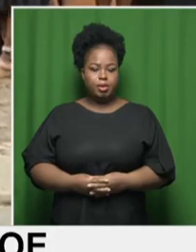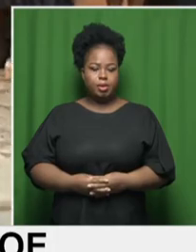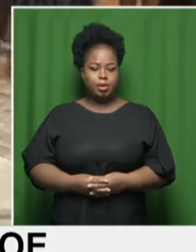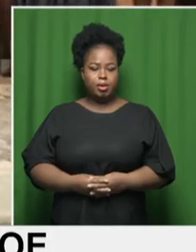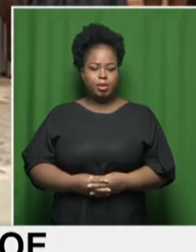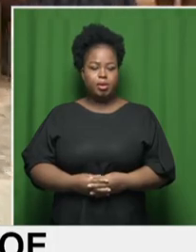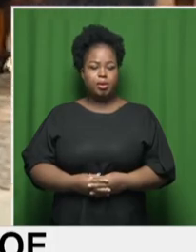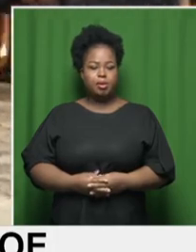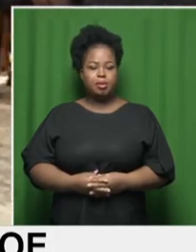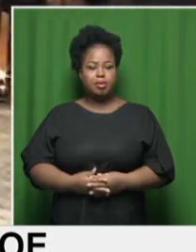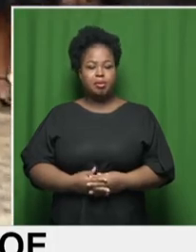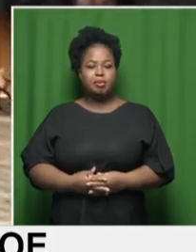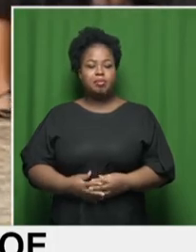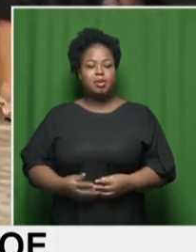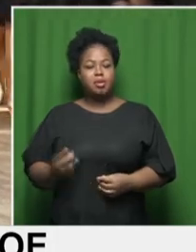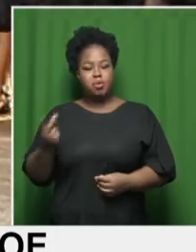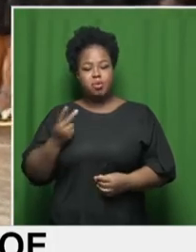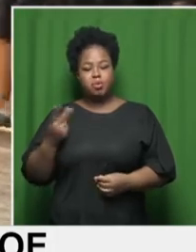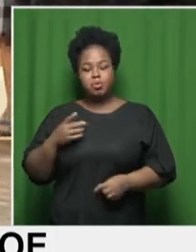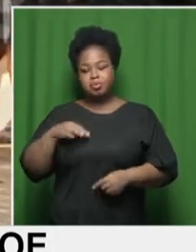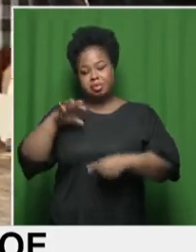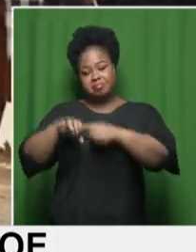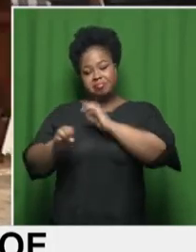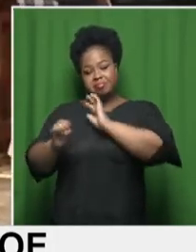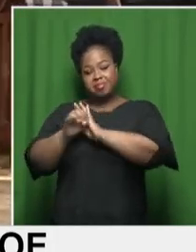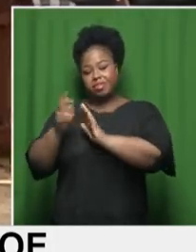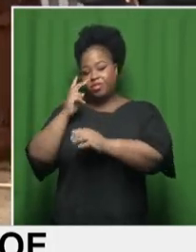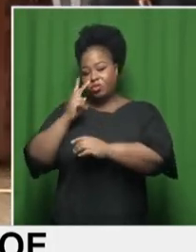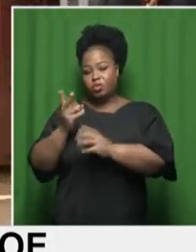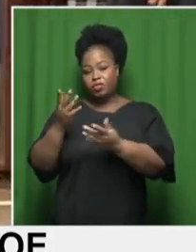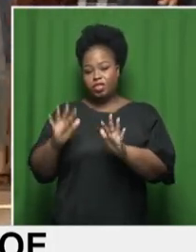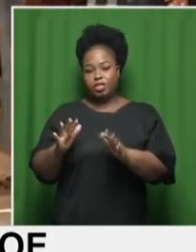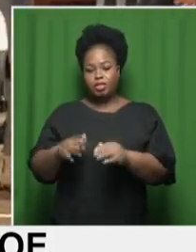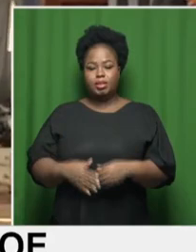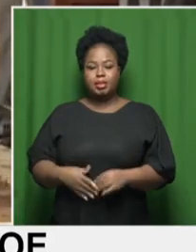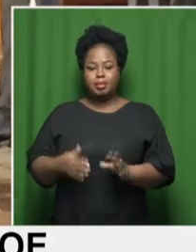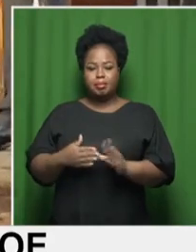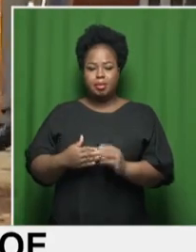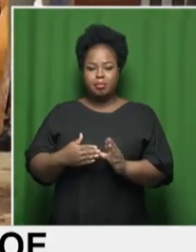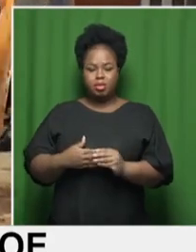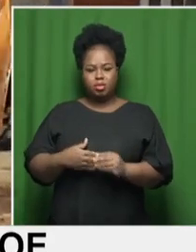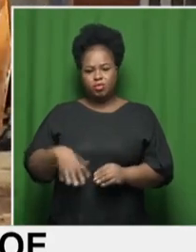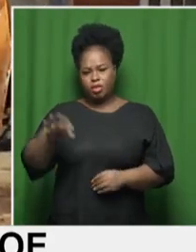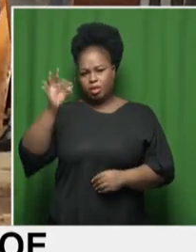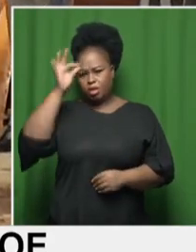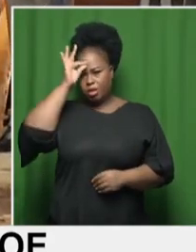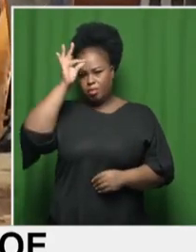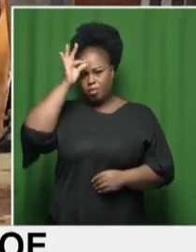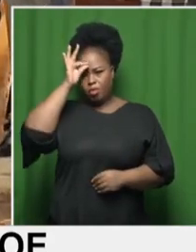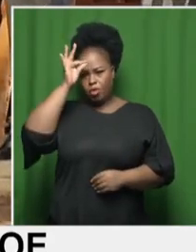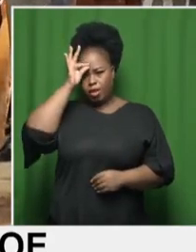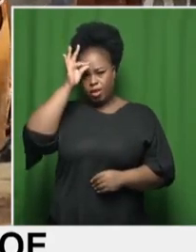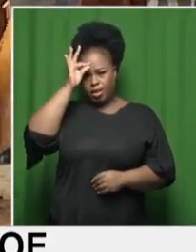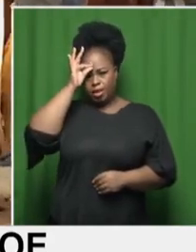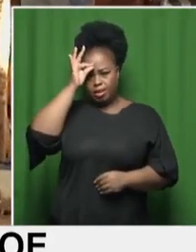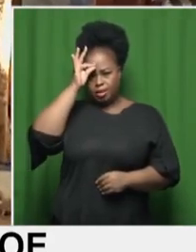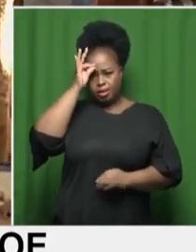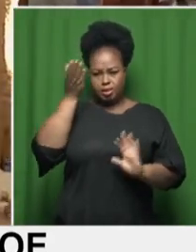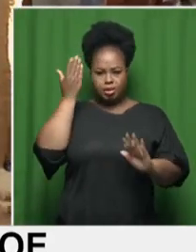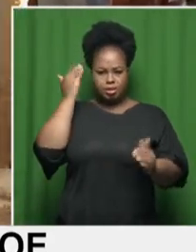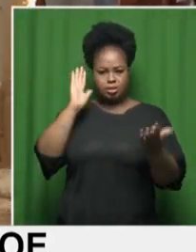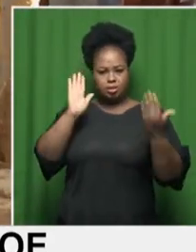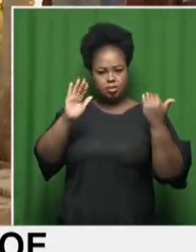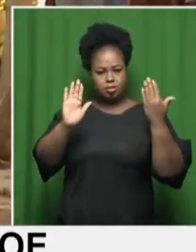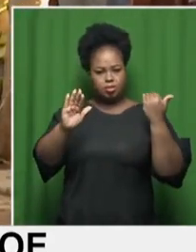I've also spotted members of the traffic police who will be directing